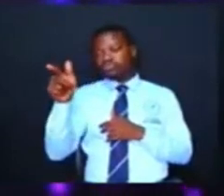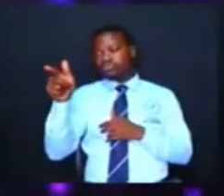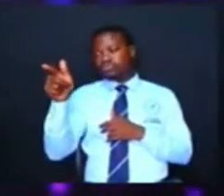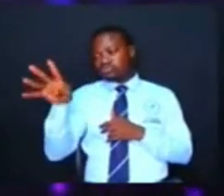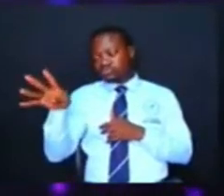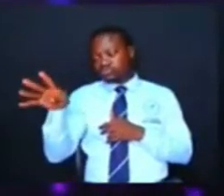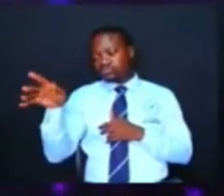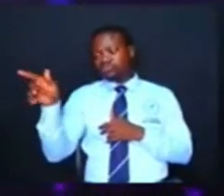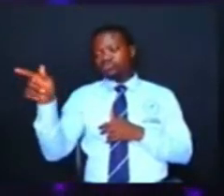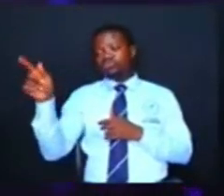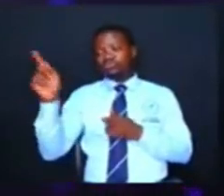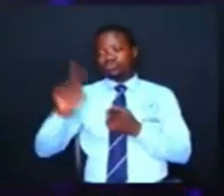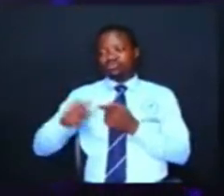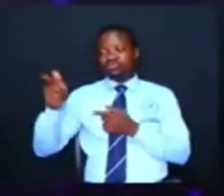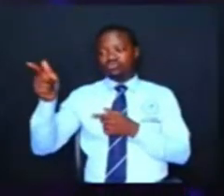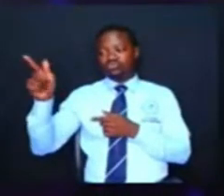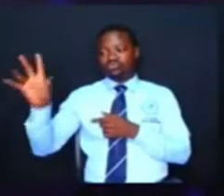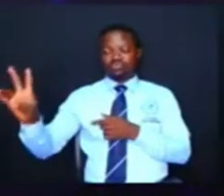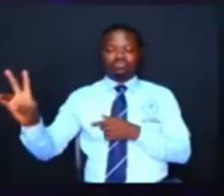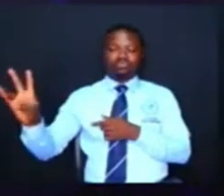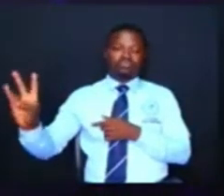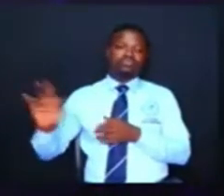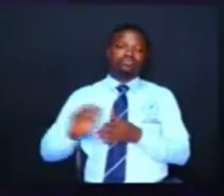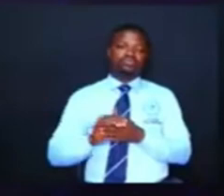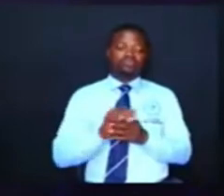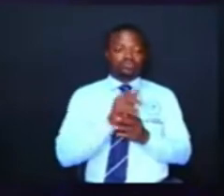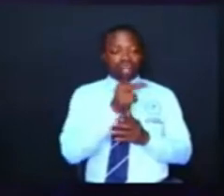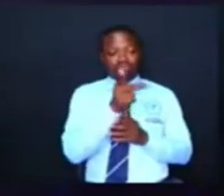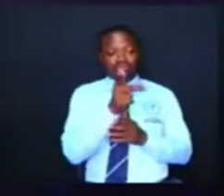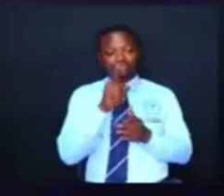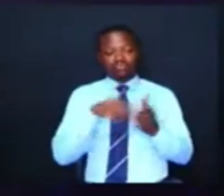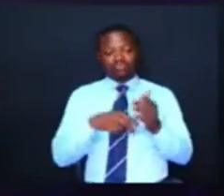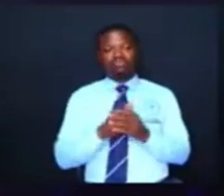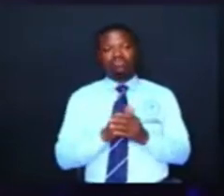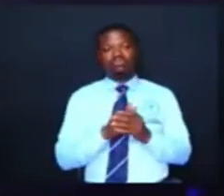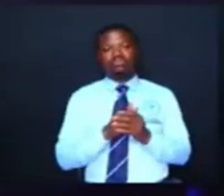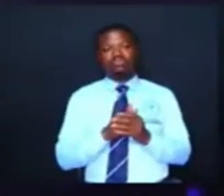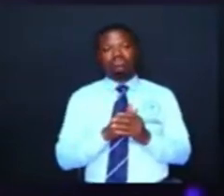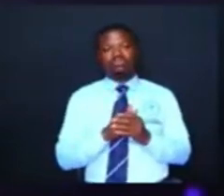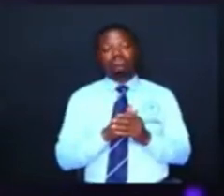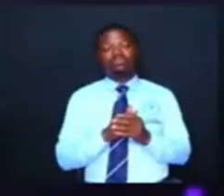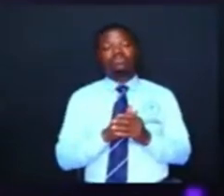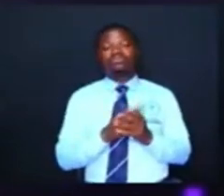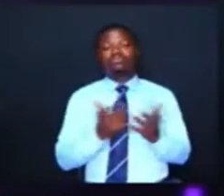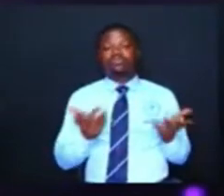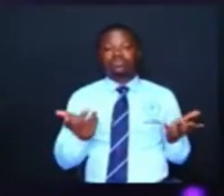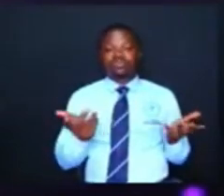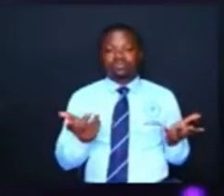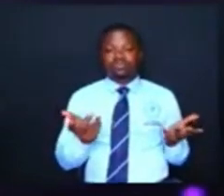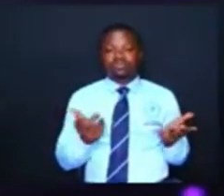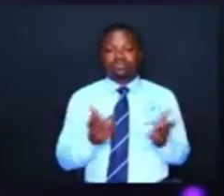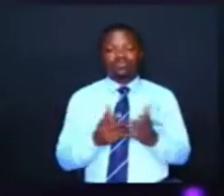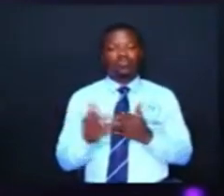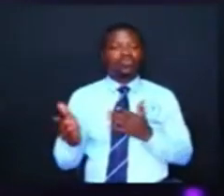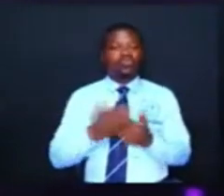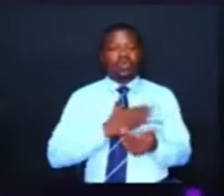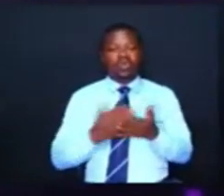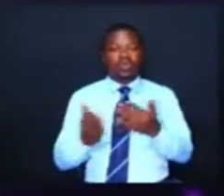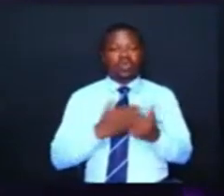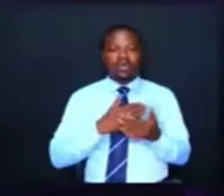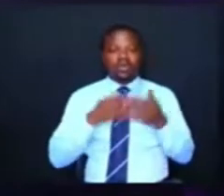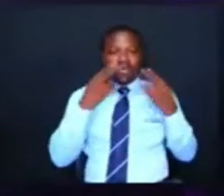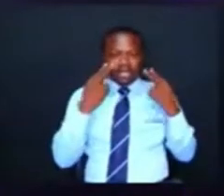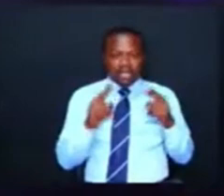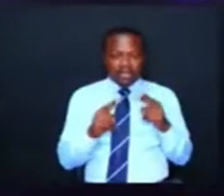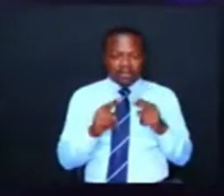4:23-24-27. Now take the 23 first. Above all else, guard your heart,